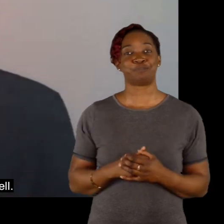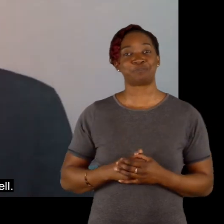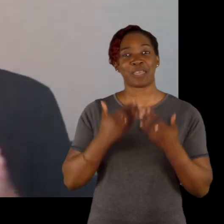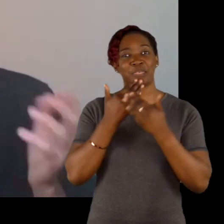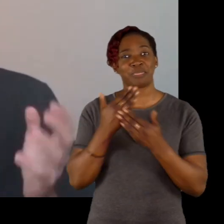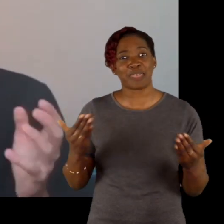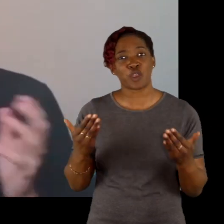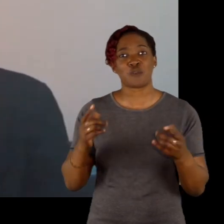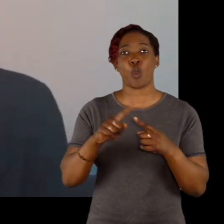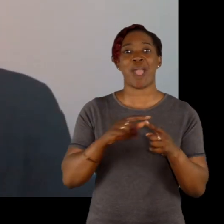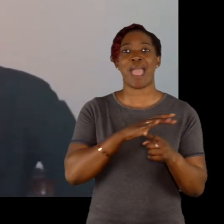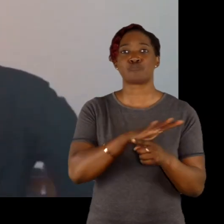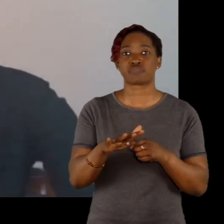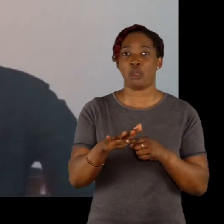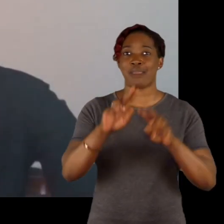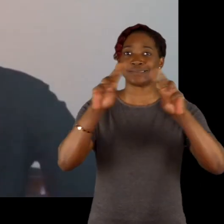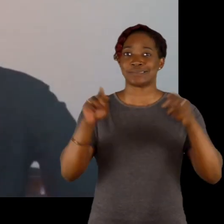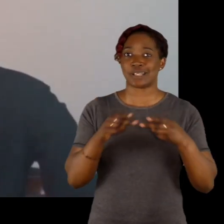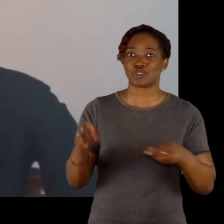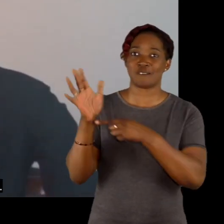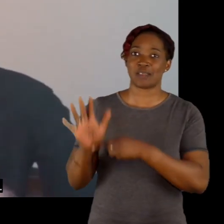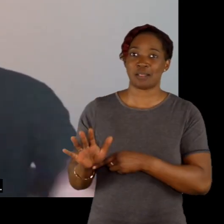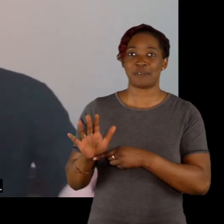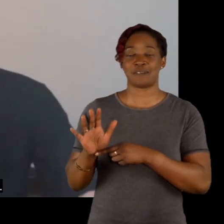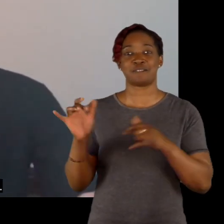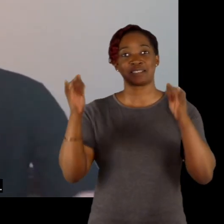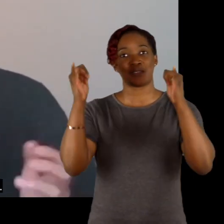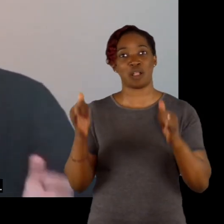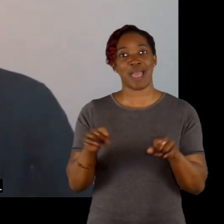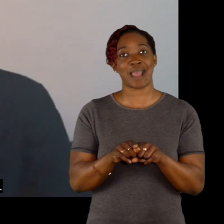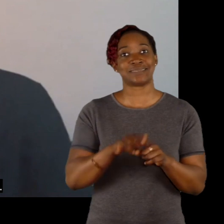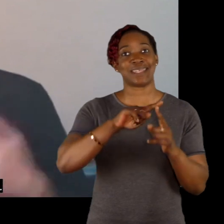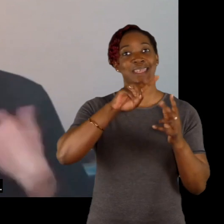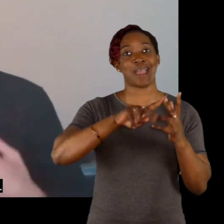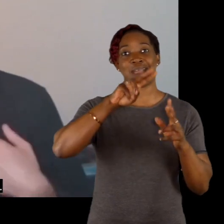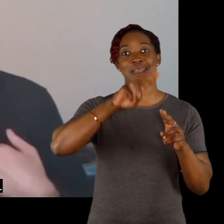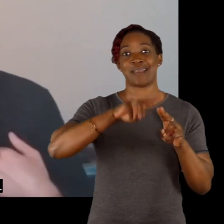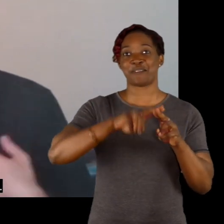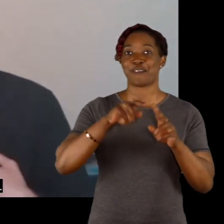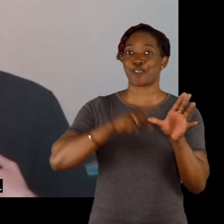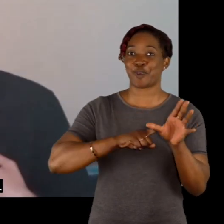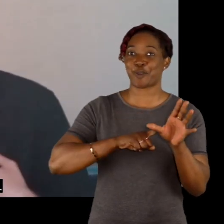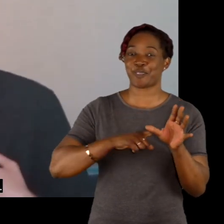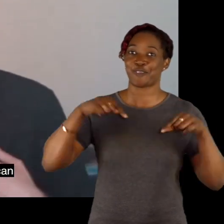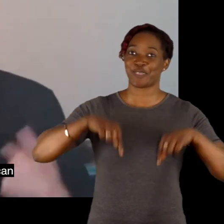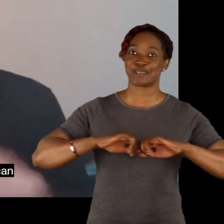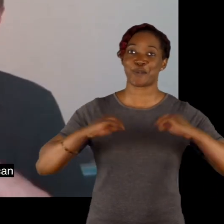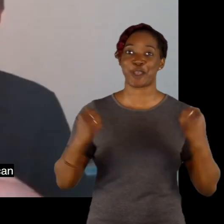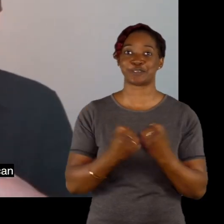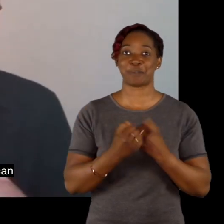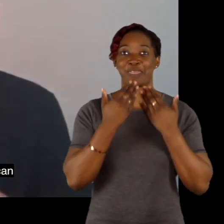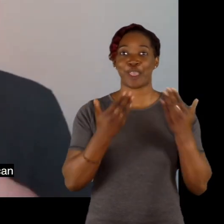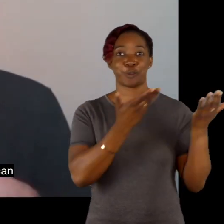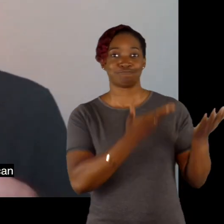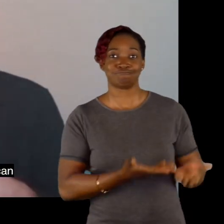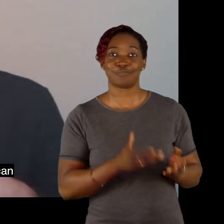well. Thank you to Edinburgh International Film Festival and EIFF Youth for inviting me to deliver this workshop. Thank you very much to